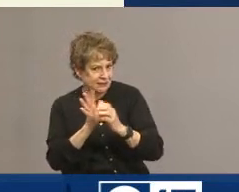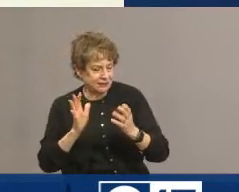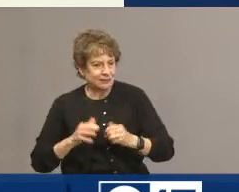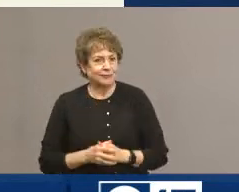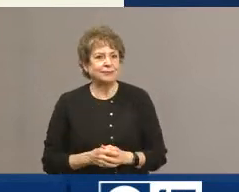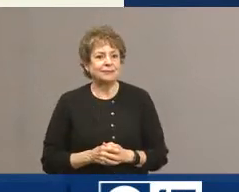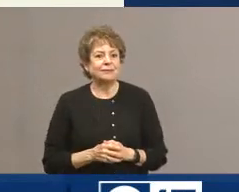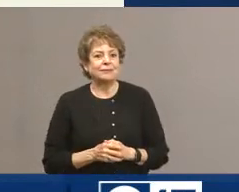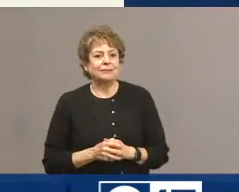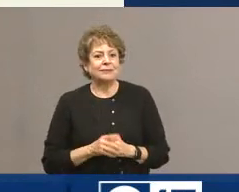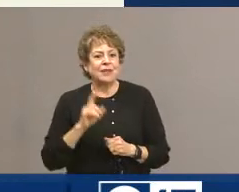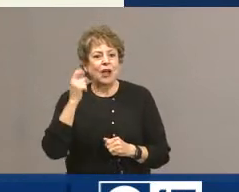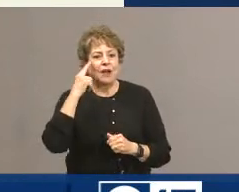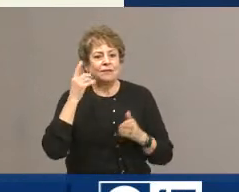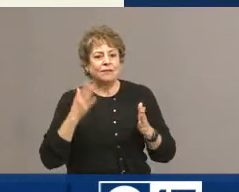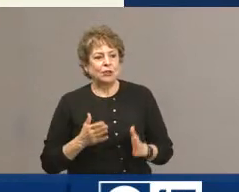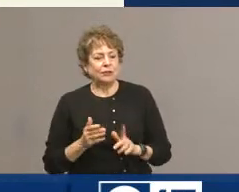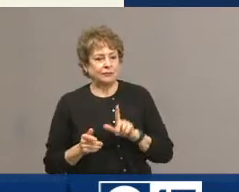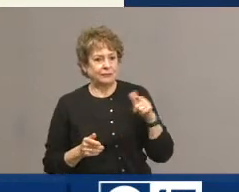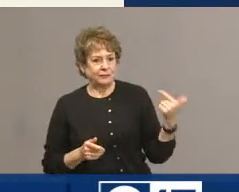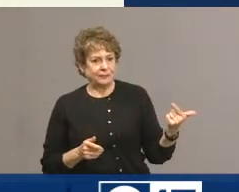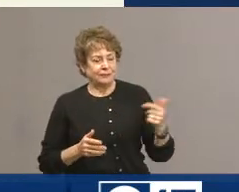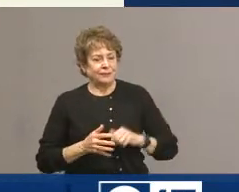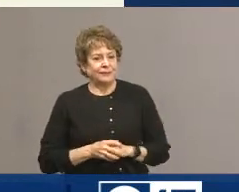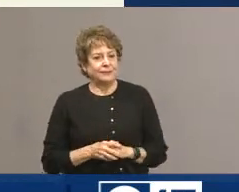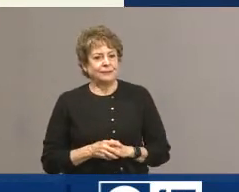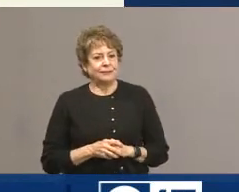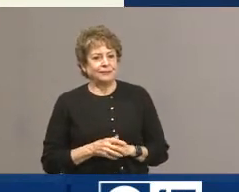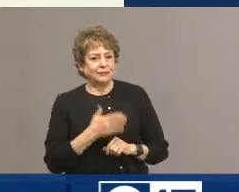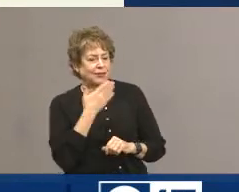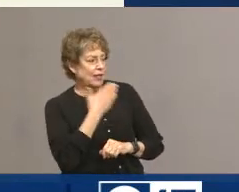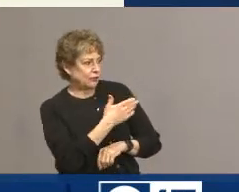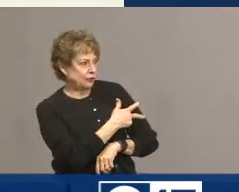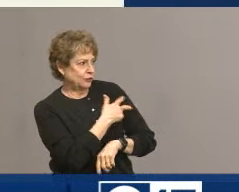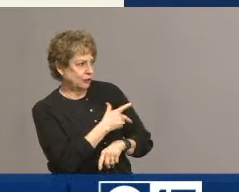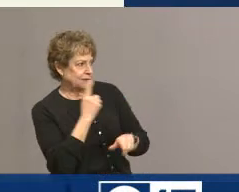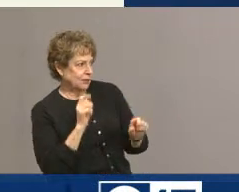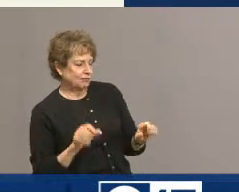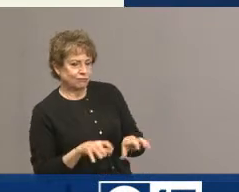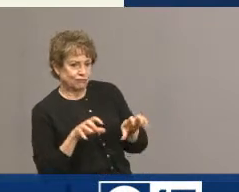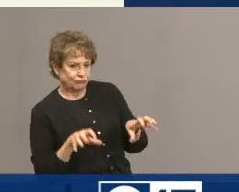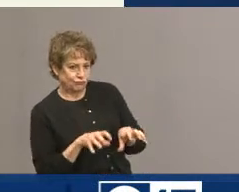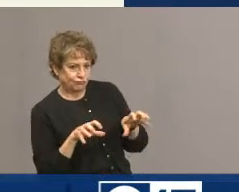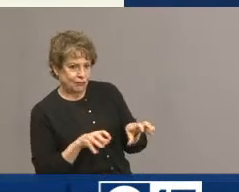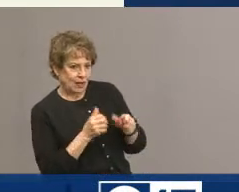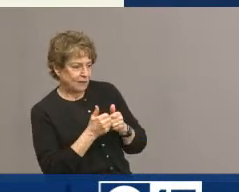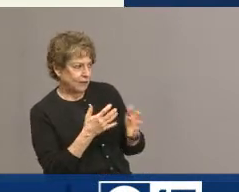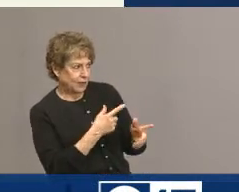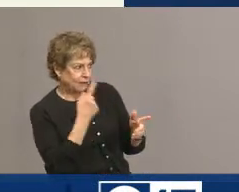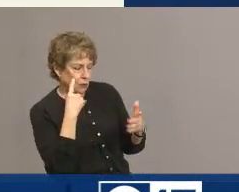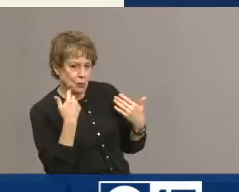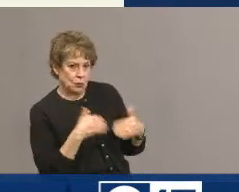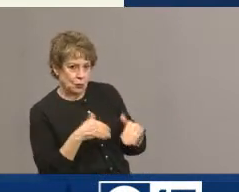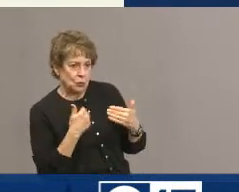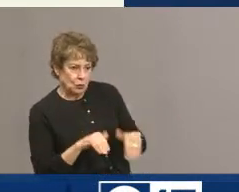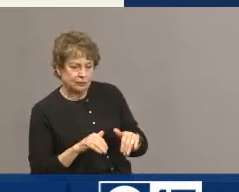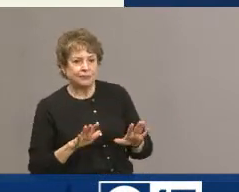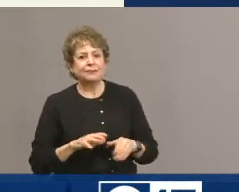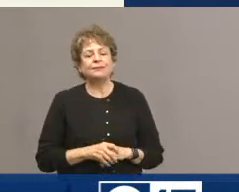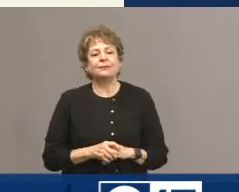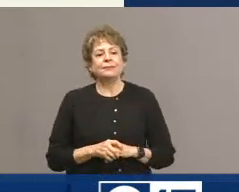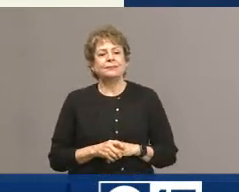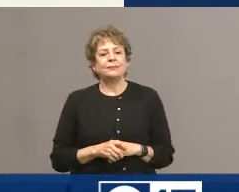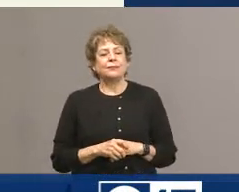every front. And but before we go to questions, I want to just say a personal thank you to